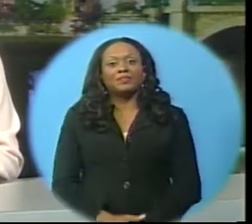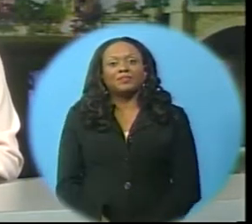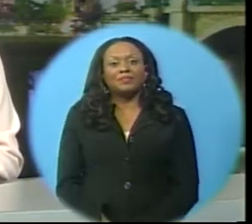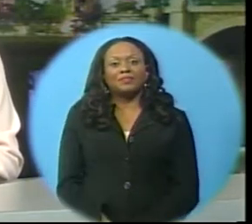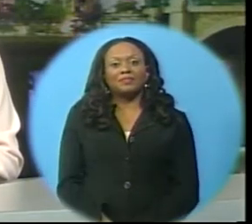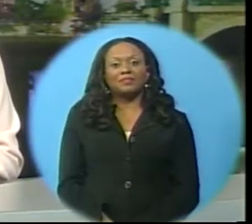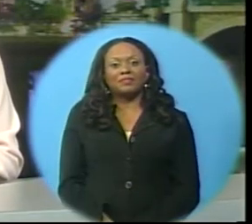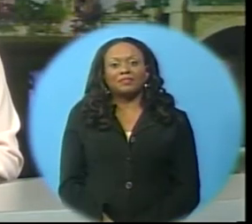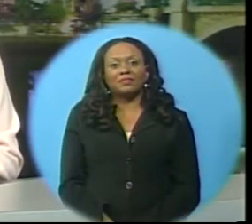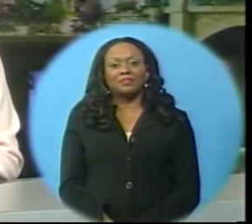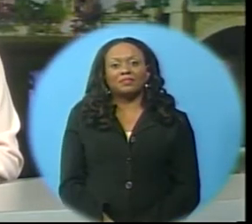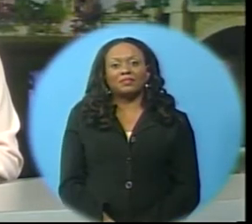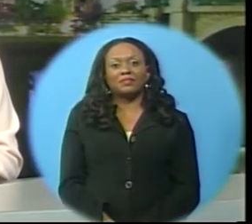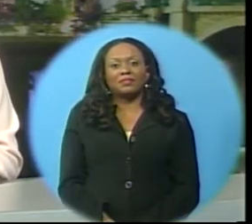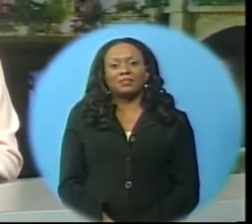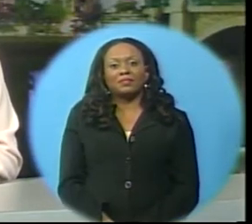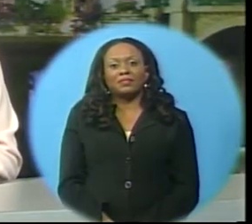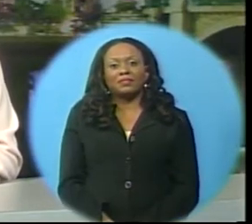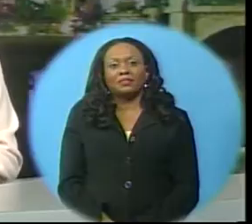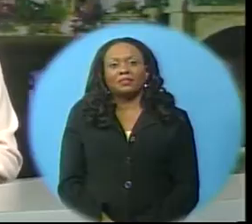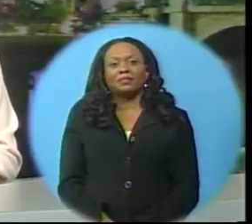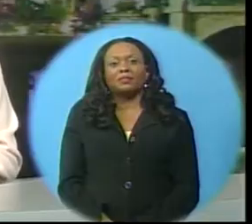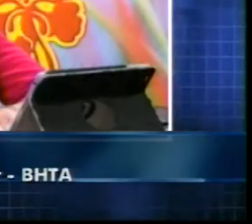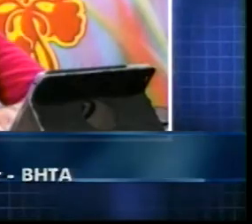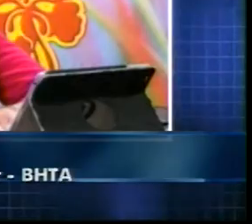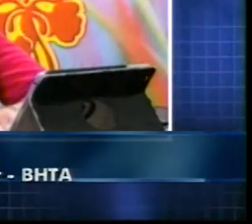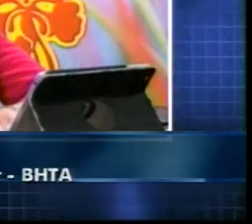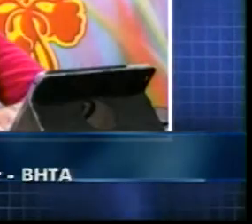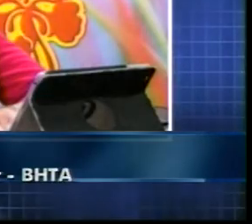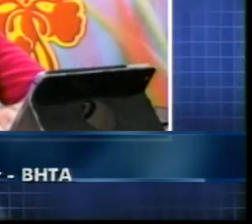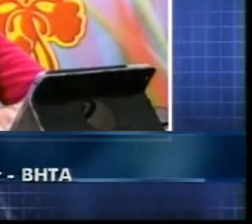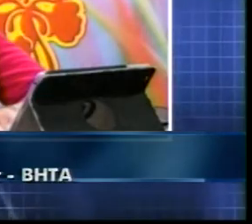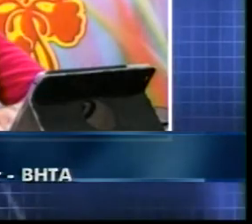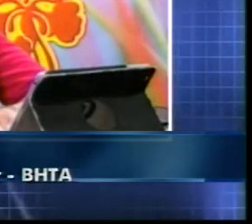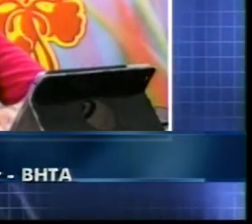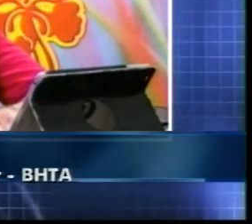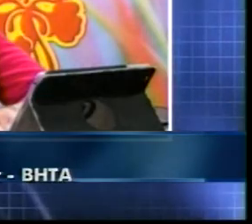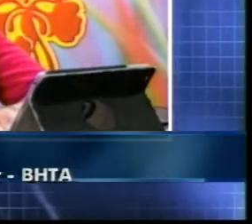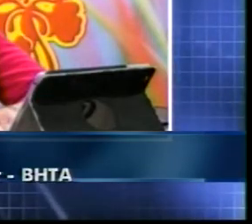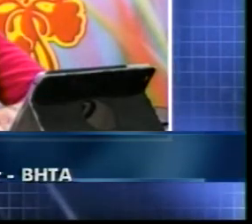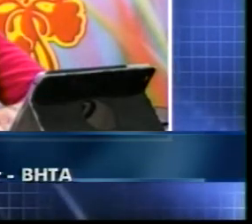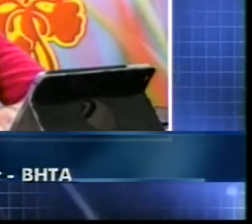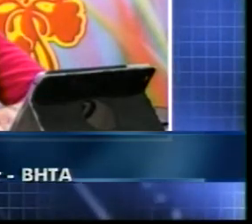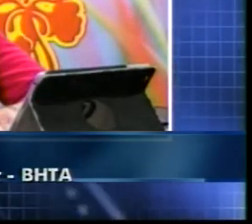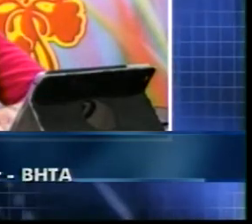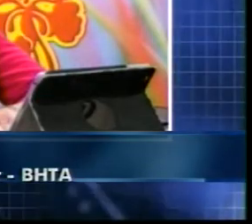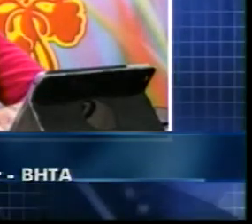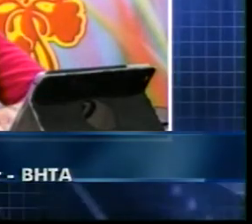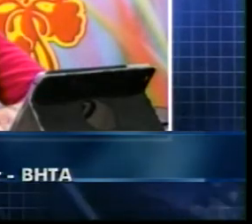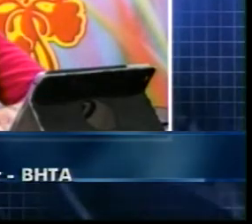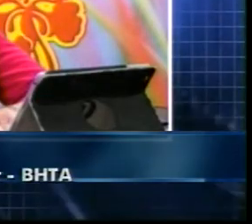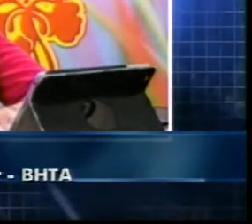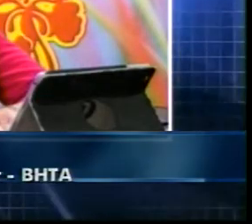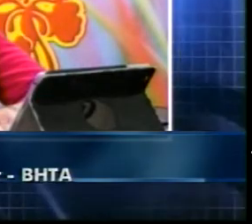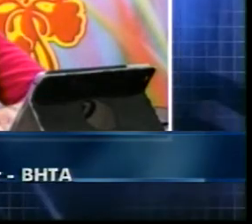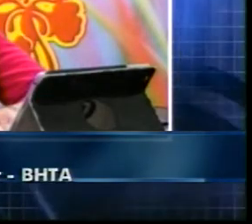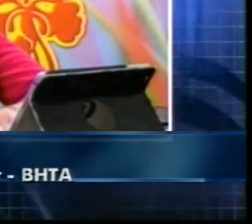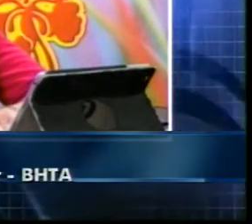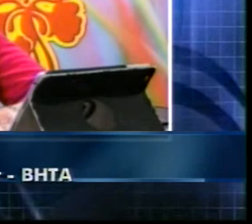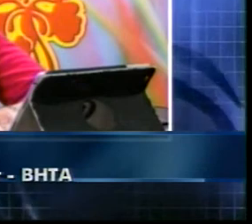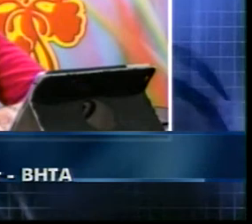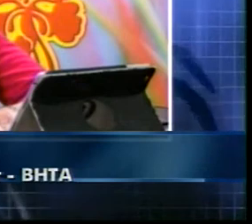there was also a cost where some hoteliers sent their guests to the west coast so that they could have a good beach experience